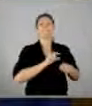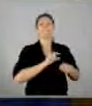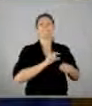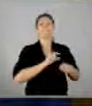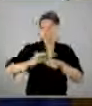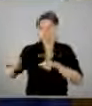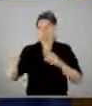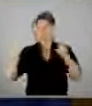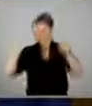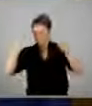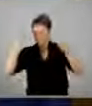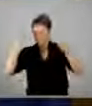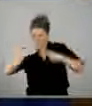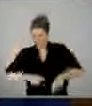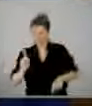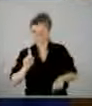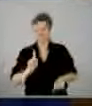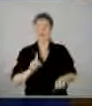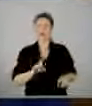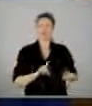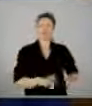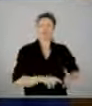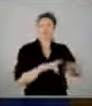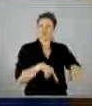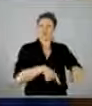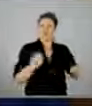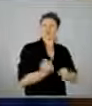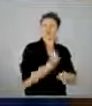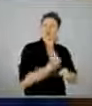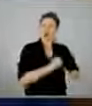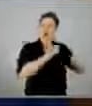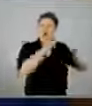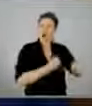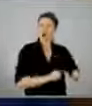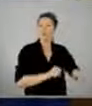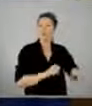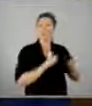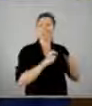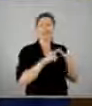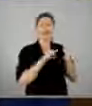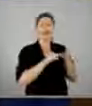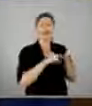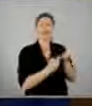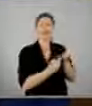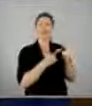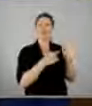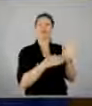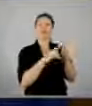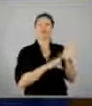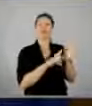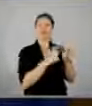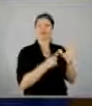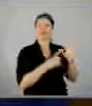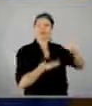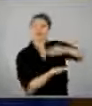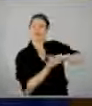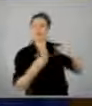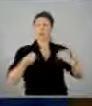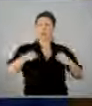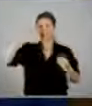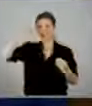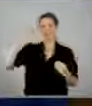CSL Australian-made AstraZeneca vaccine due subject to TGA approval to commence in late